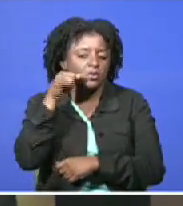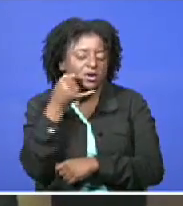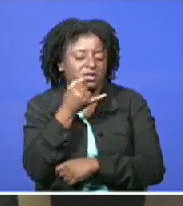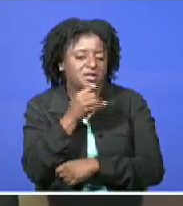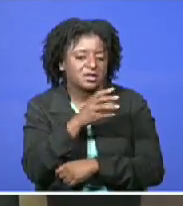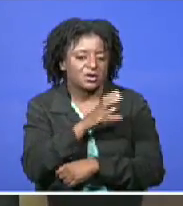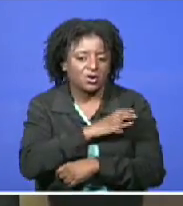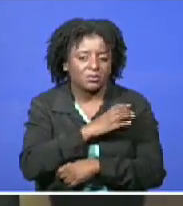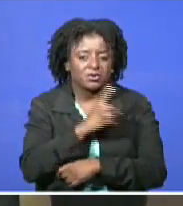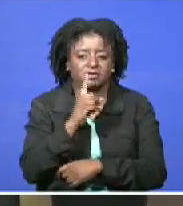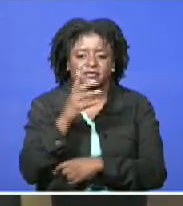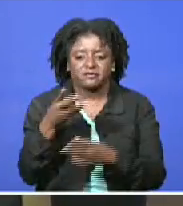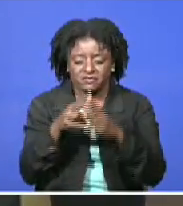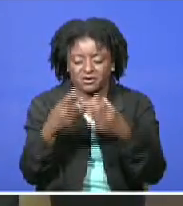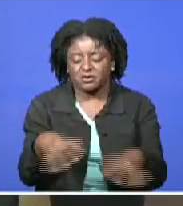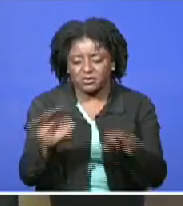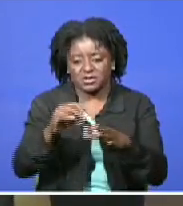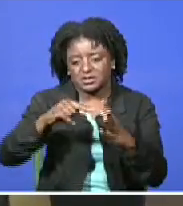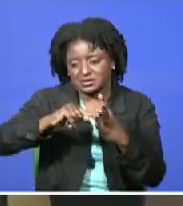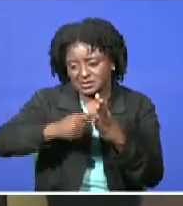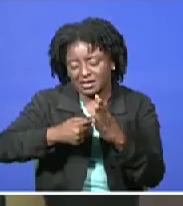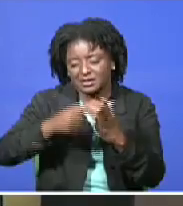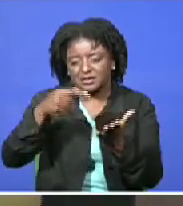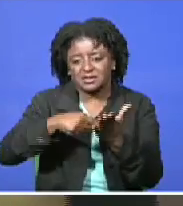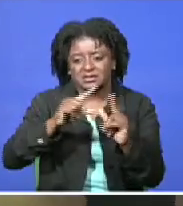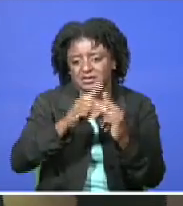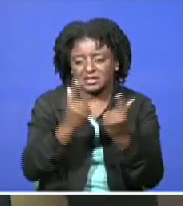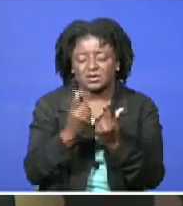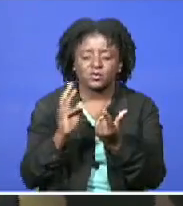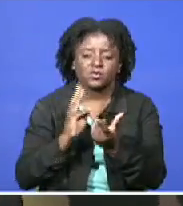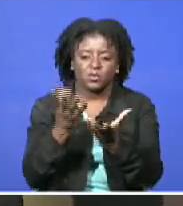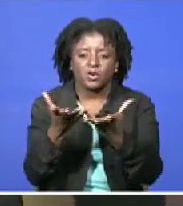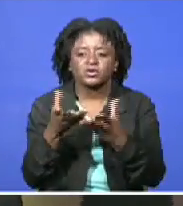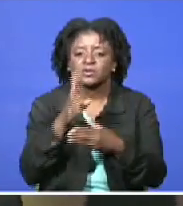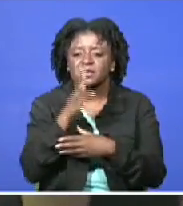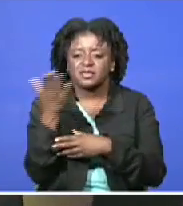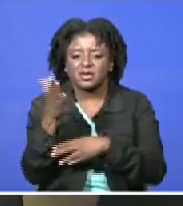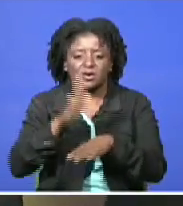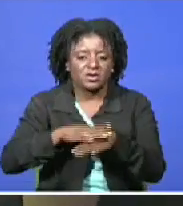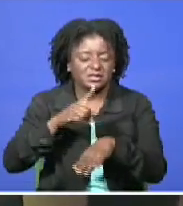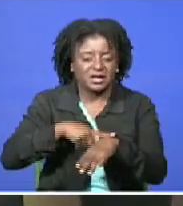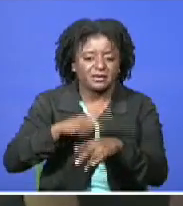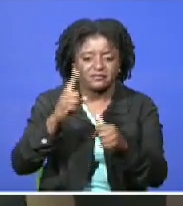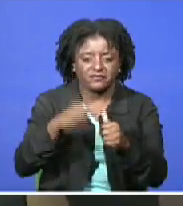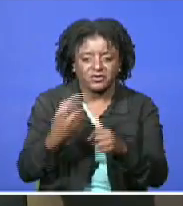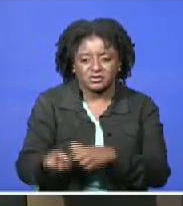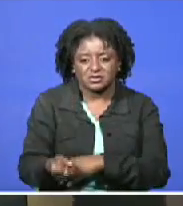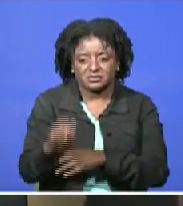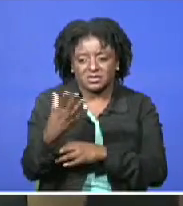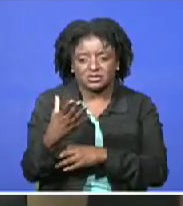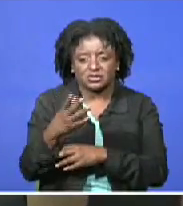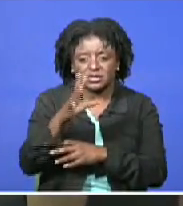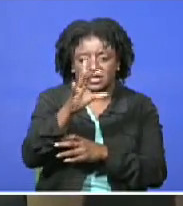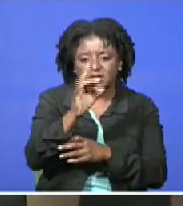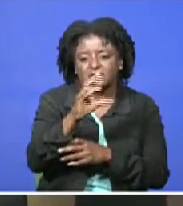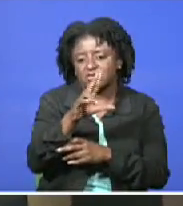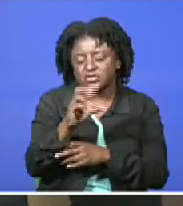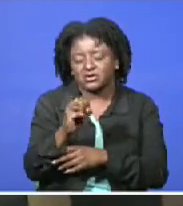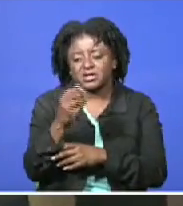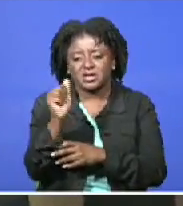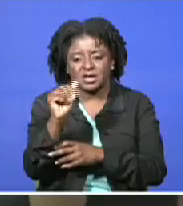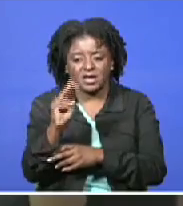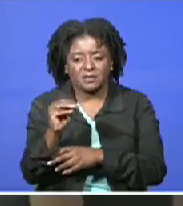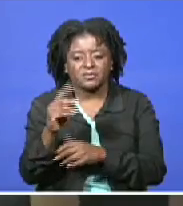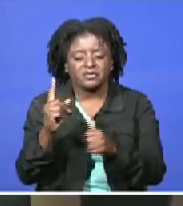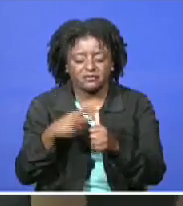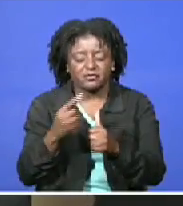very instrumental in starting this league. So we want you to be there on time. The first pitch is at 8:30 a.m. The